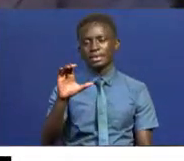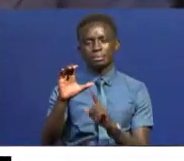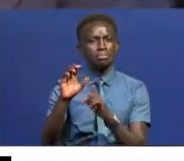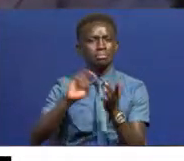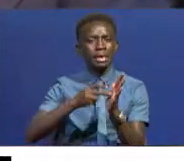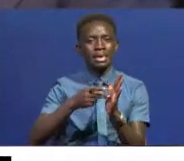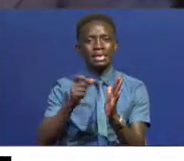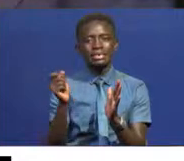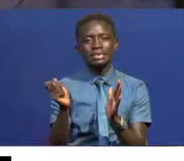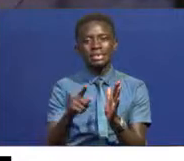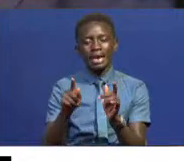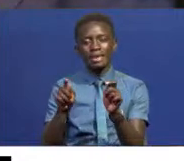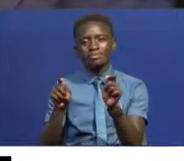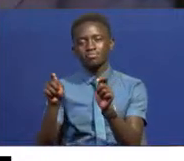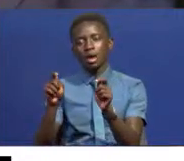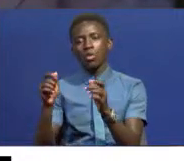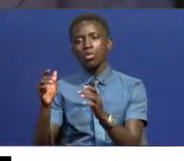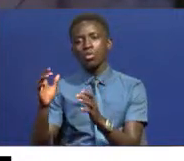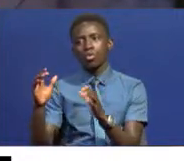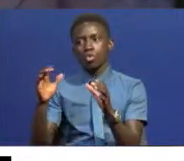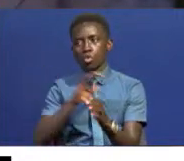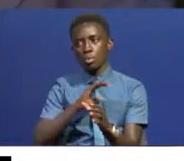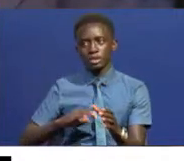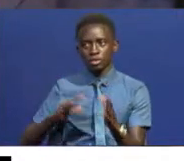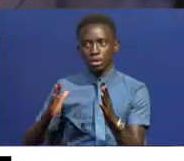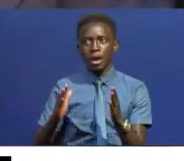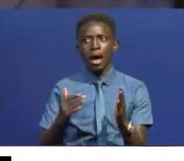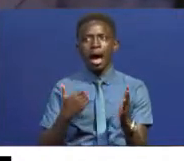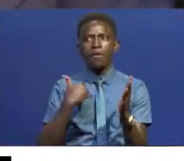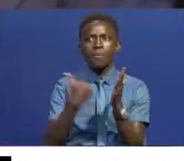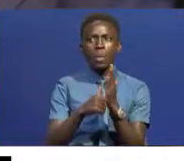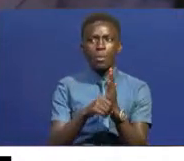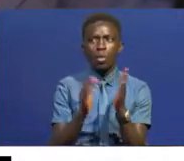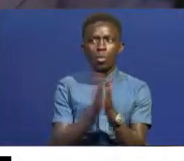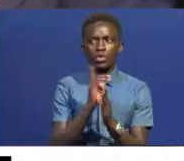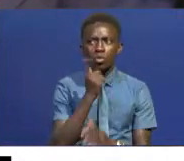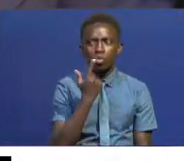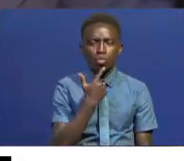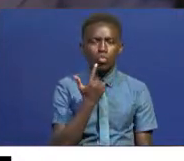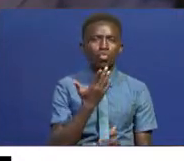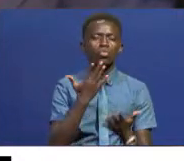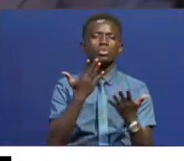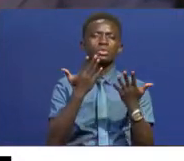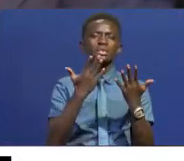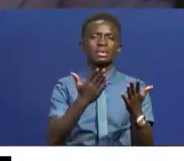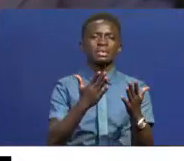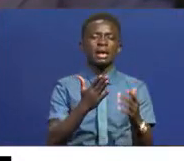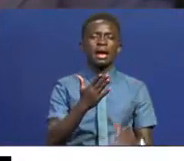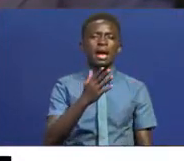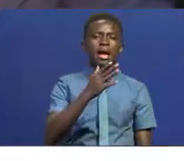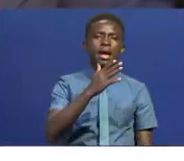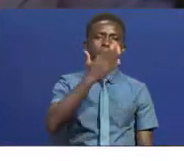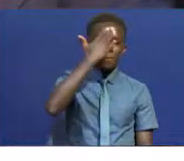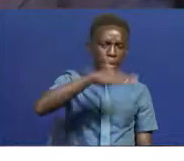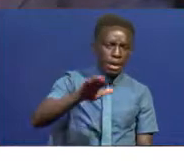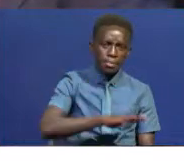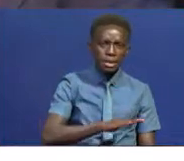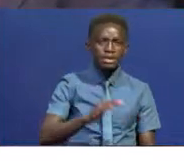They have a problem with the legislature, they have a problem with the executive, they even have a problem with the